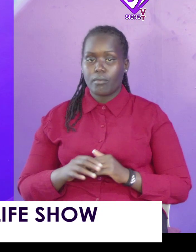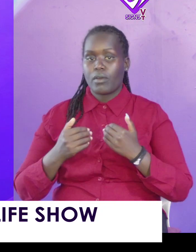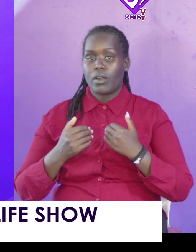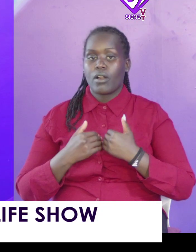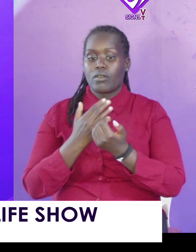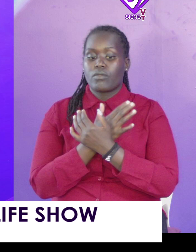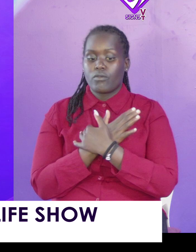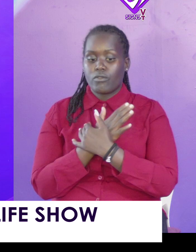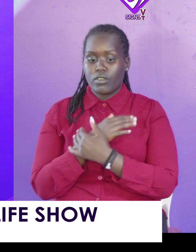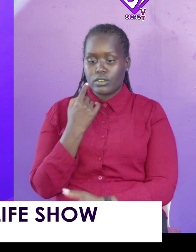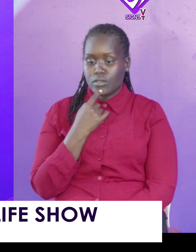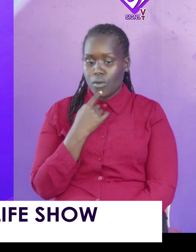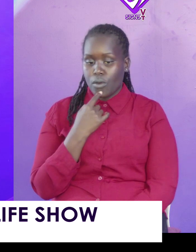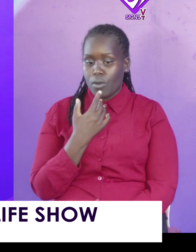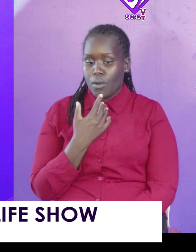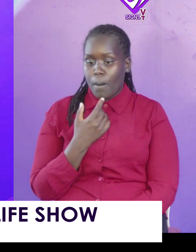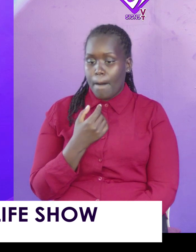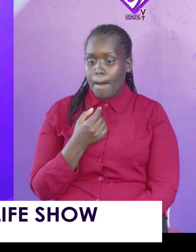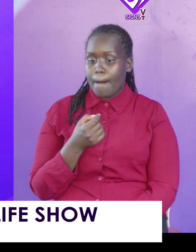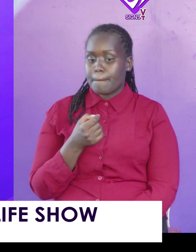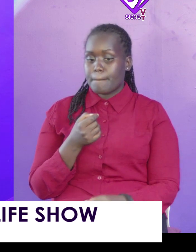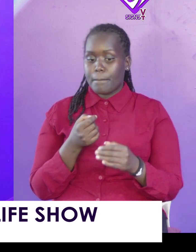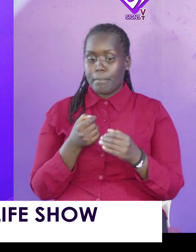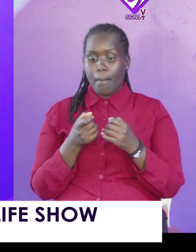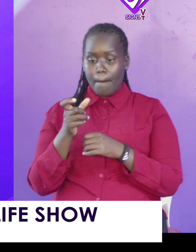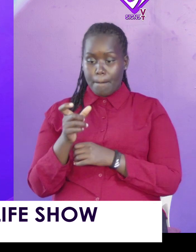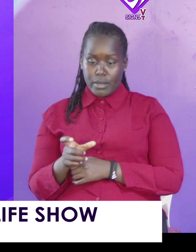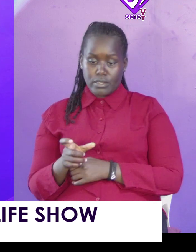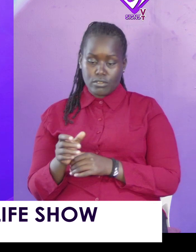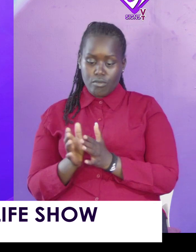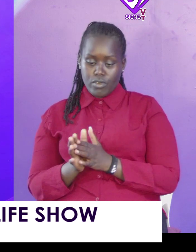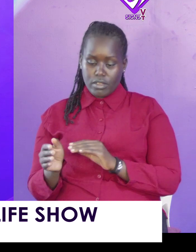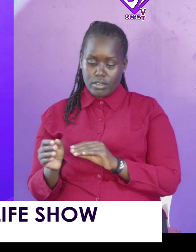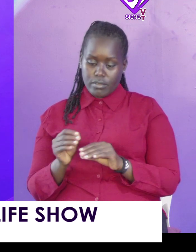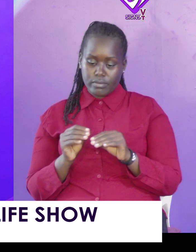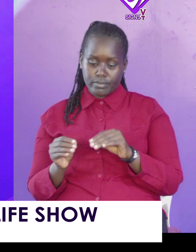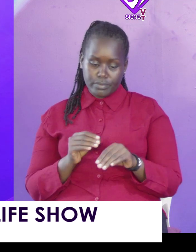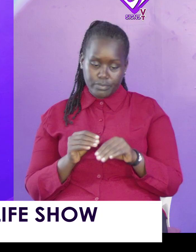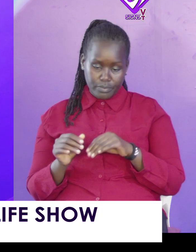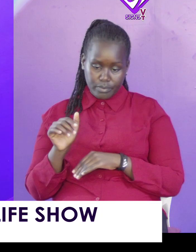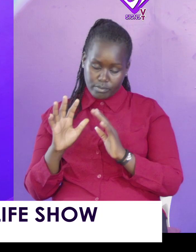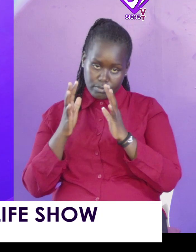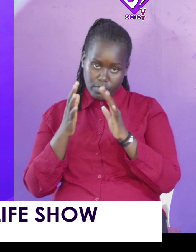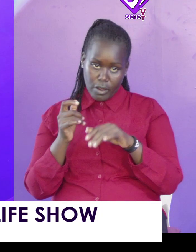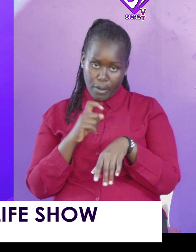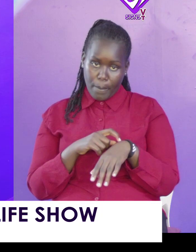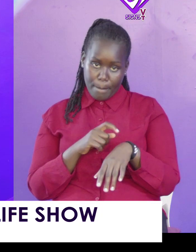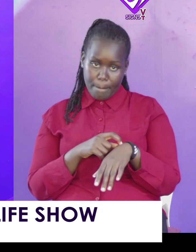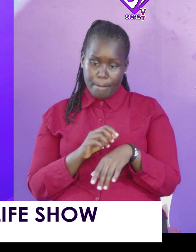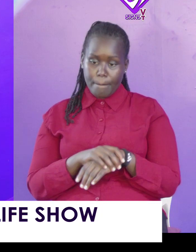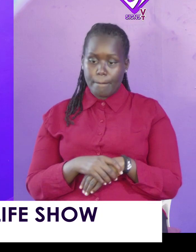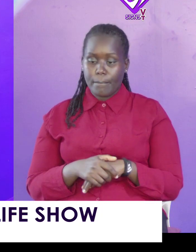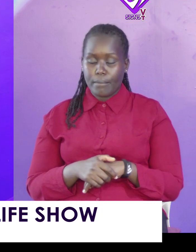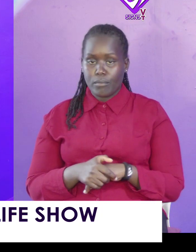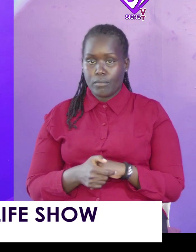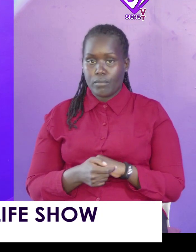friends who are people with persons with disabilities. This celebration period,